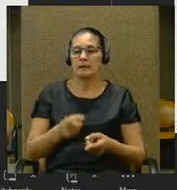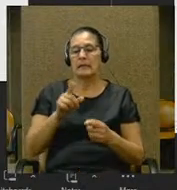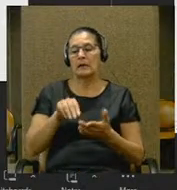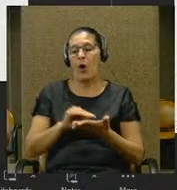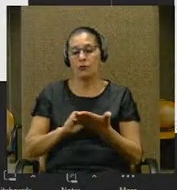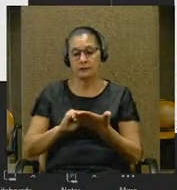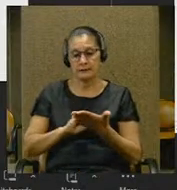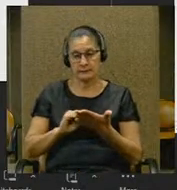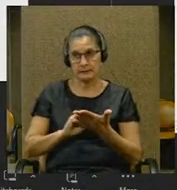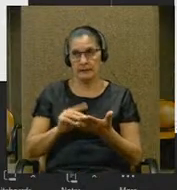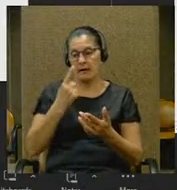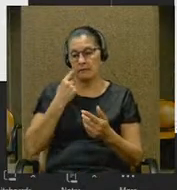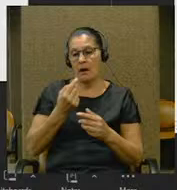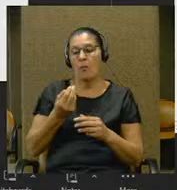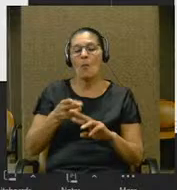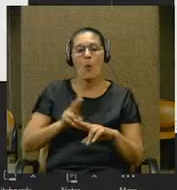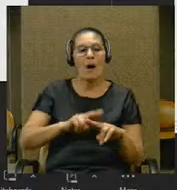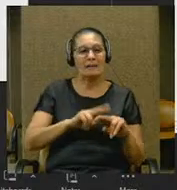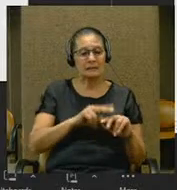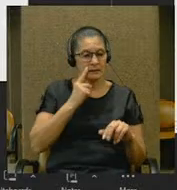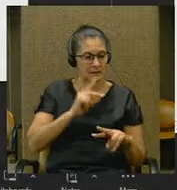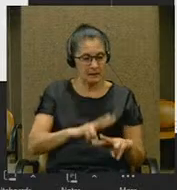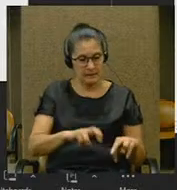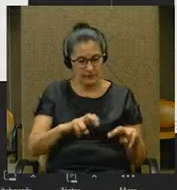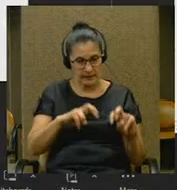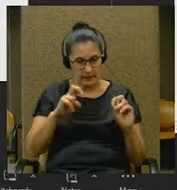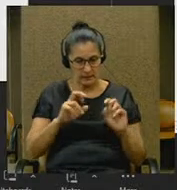deaths, also investigates